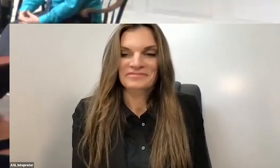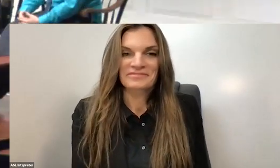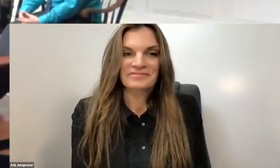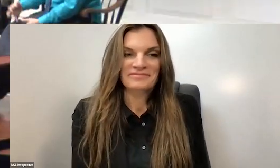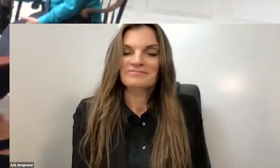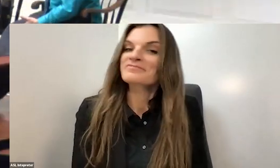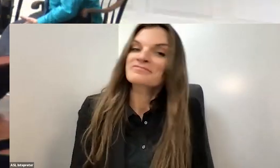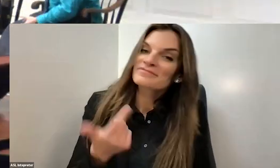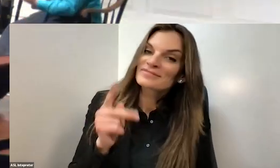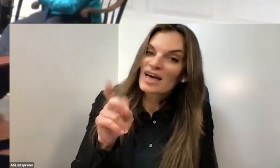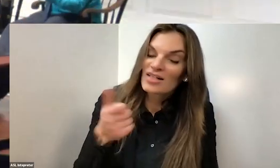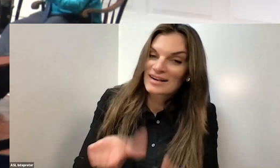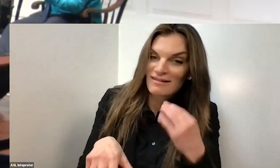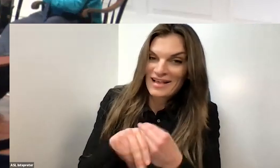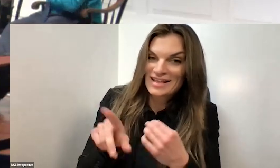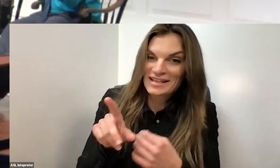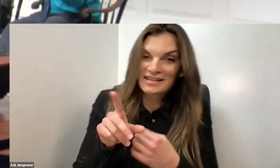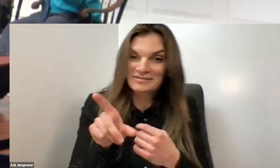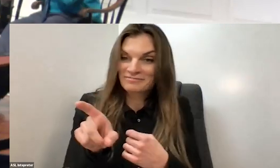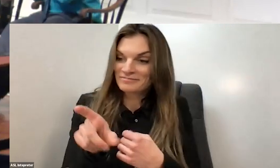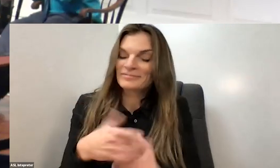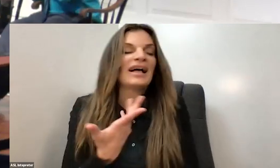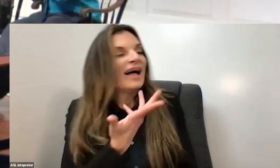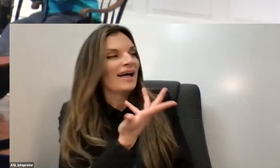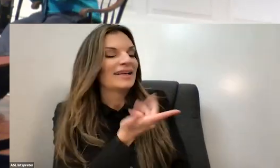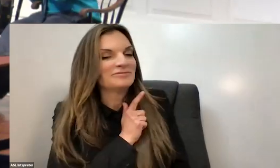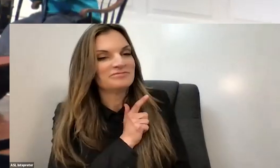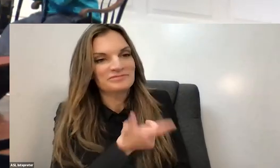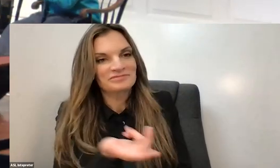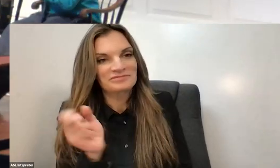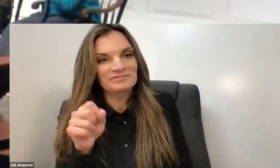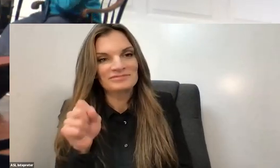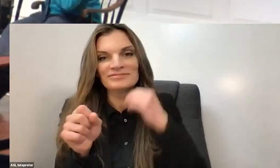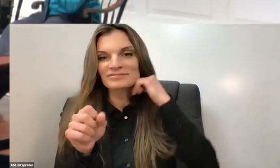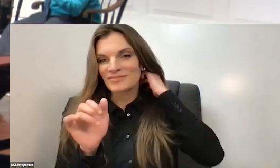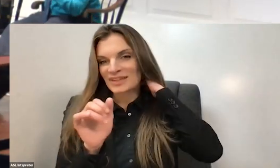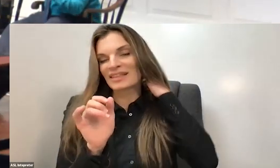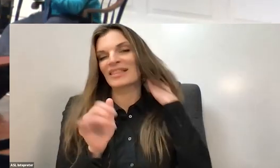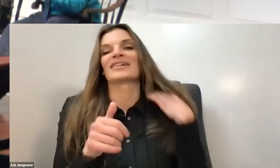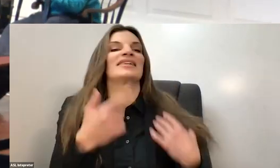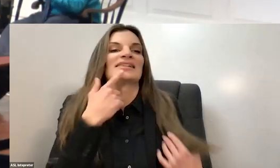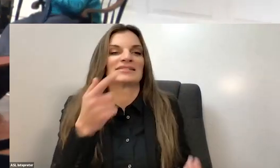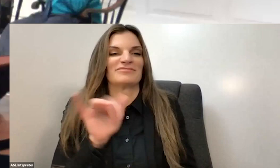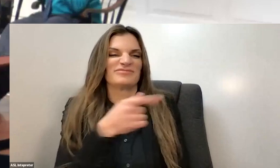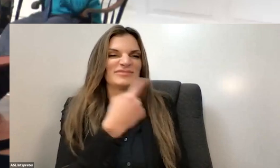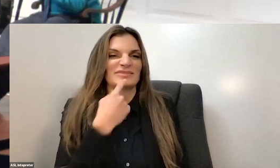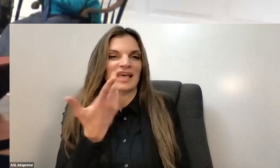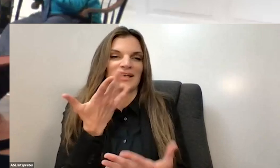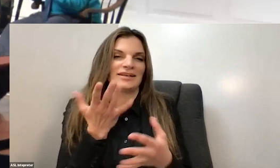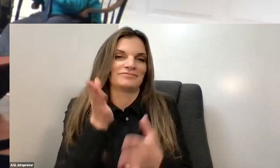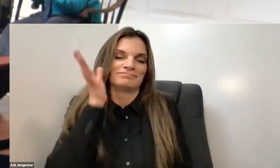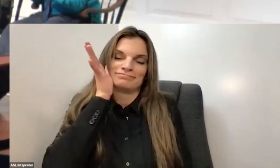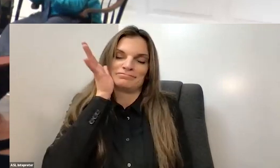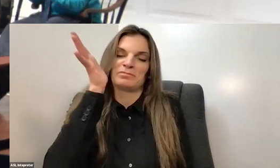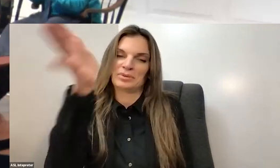Kyle, did you have anything? I followed some of them. I think like Jennison said, they're years away. If we're being really